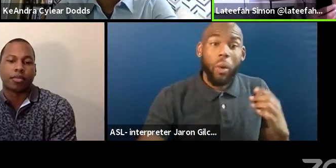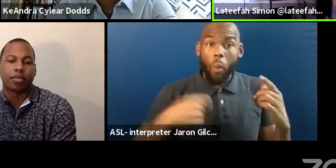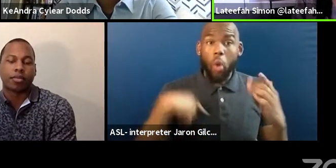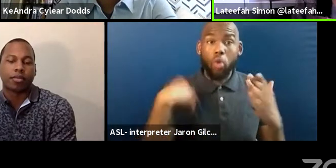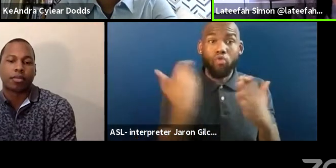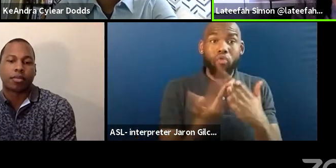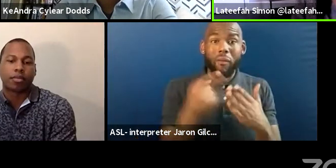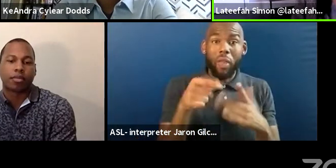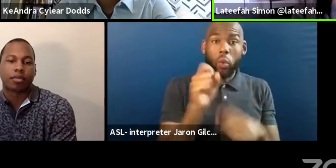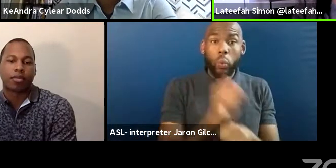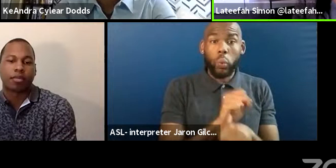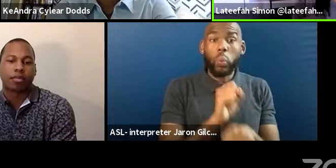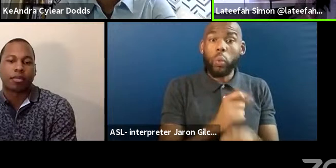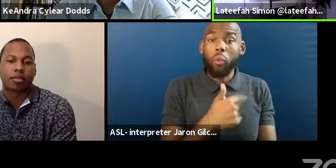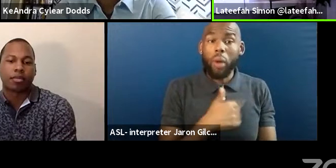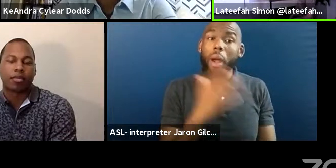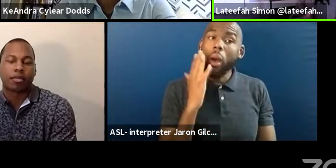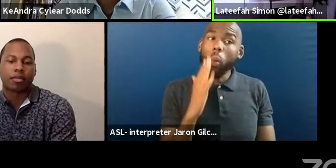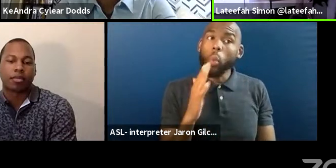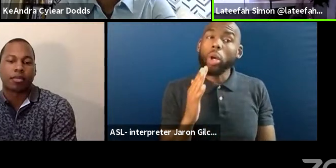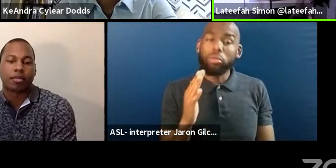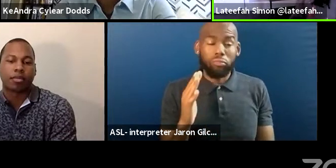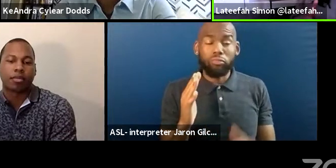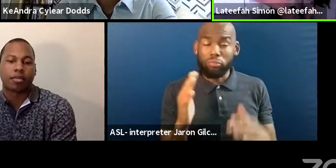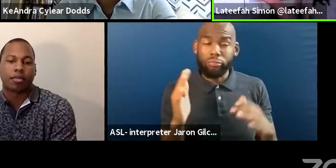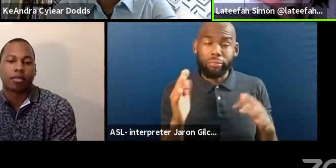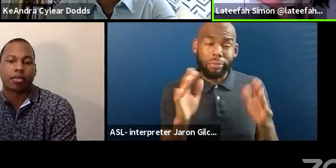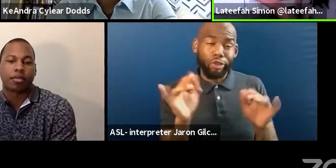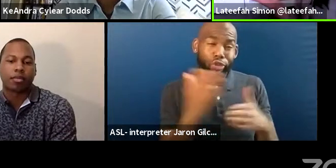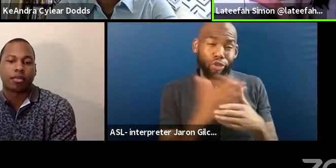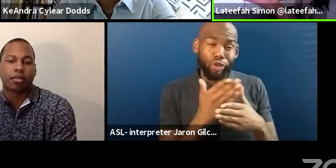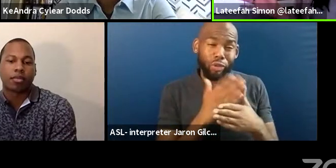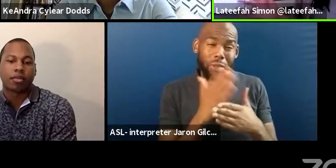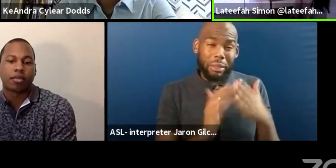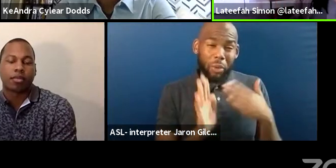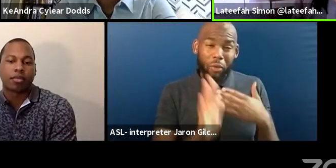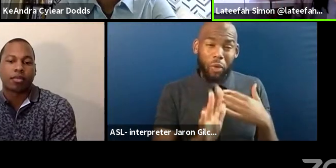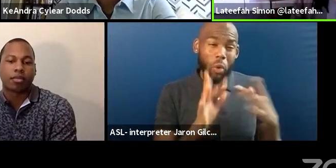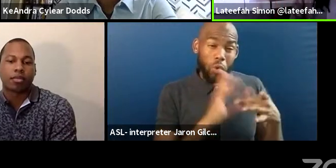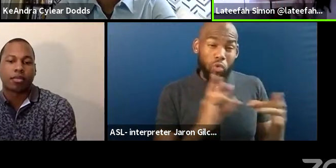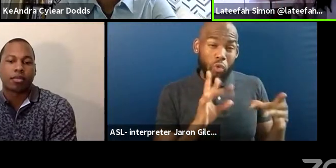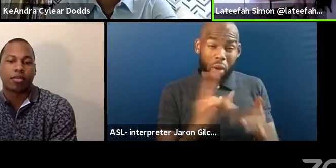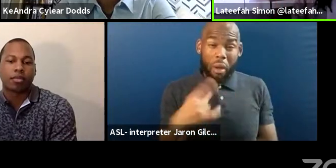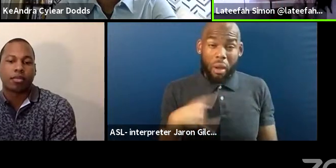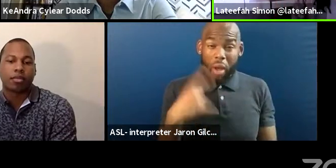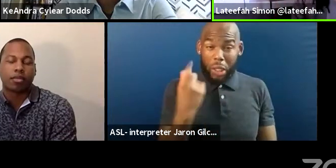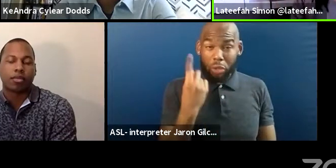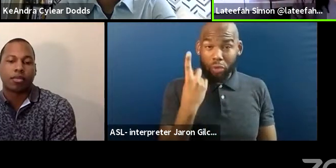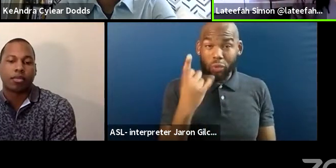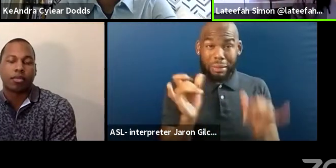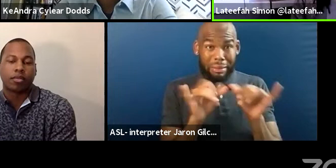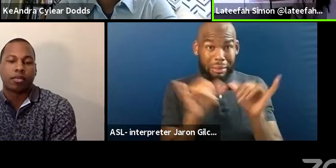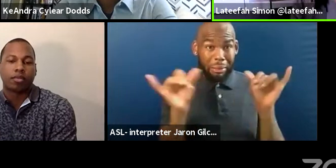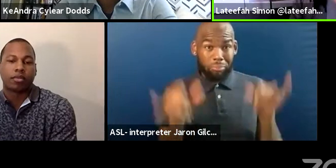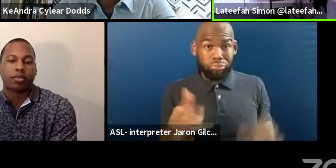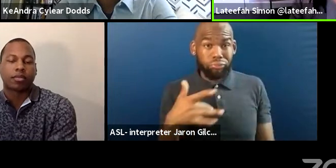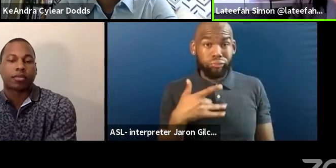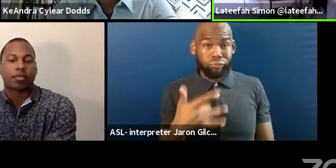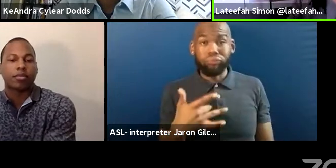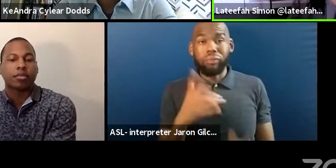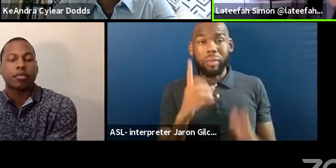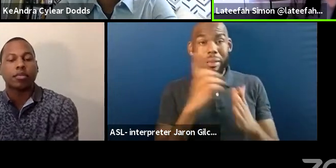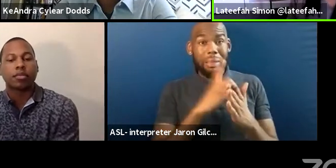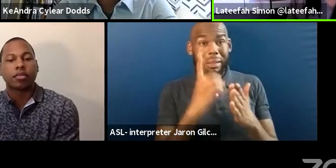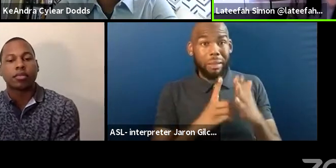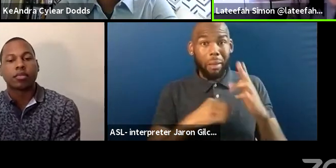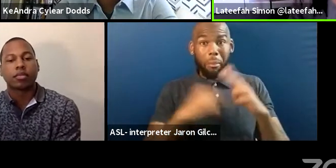and I will mirror some of your remarks, because I understand that systems are often designed and built